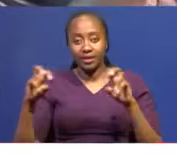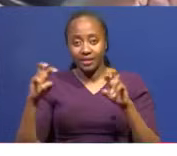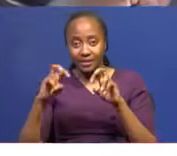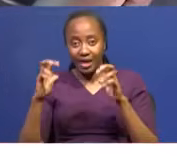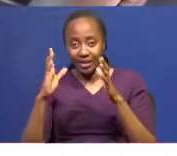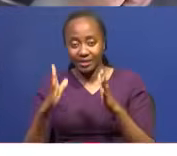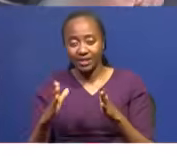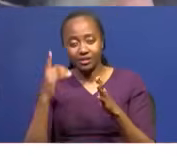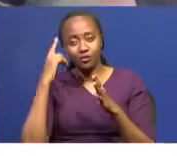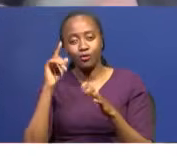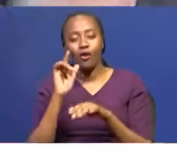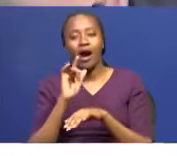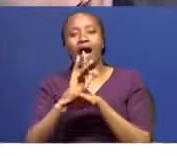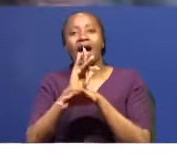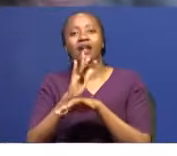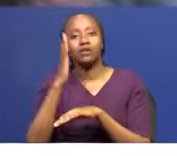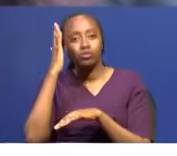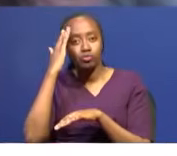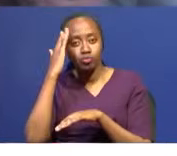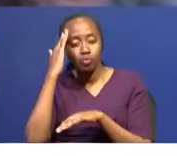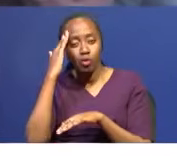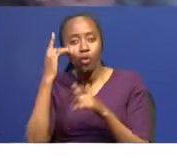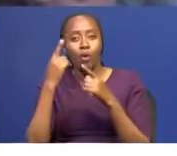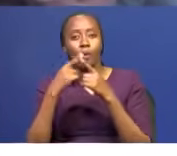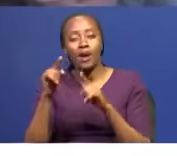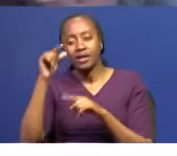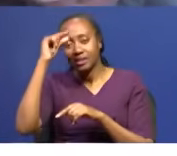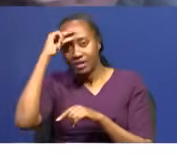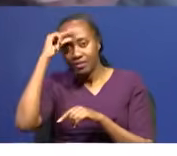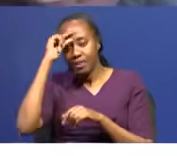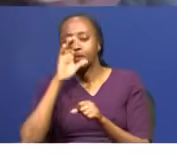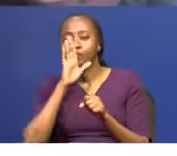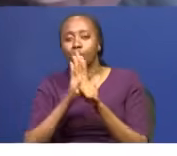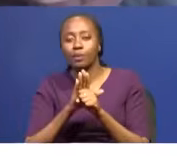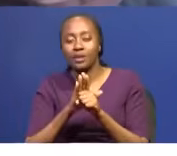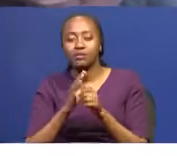for early detection. The government has also promised to enhance KEMRI's